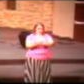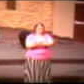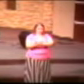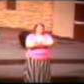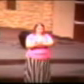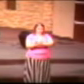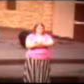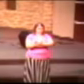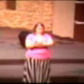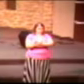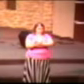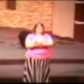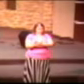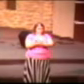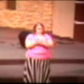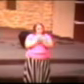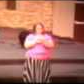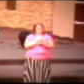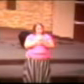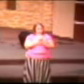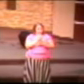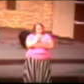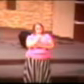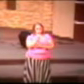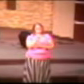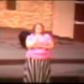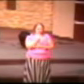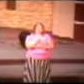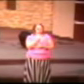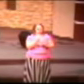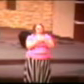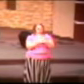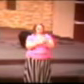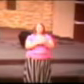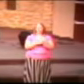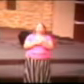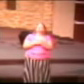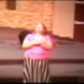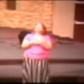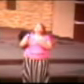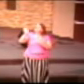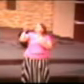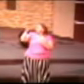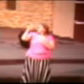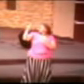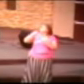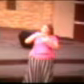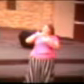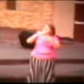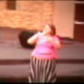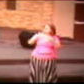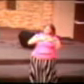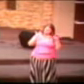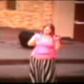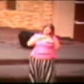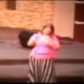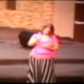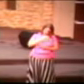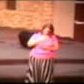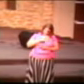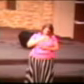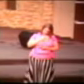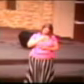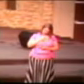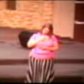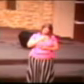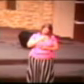being saved. Oh God, give us grateful hearts and pour into us a sense of